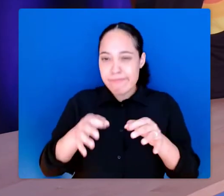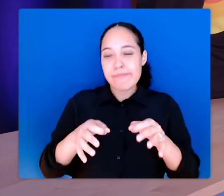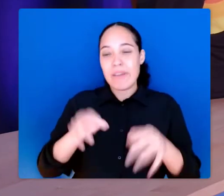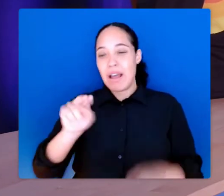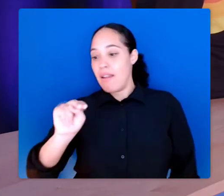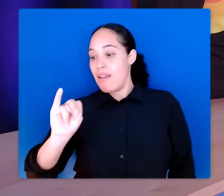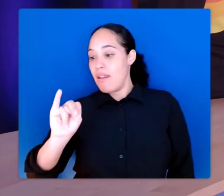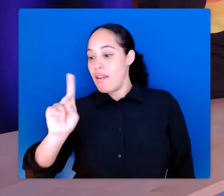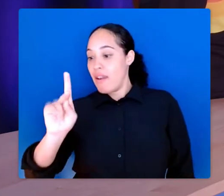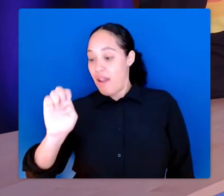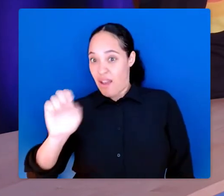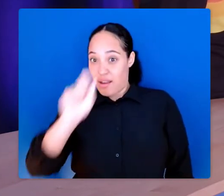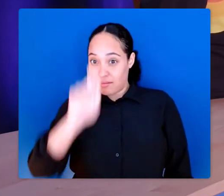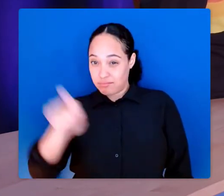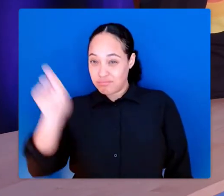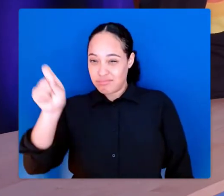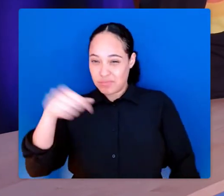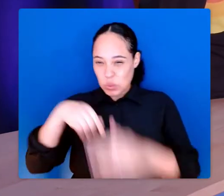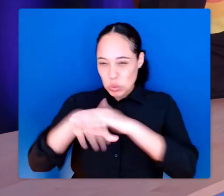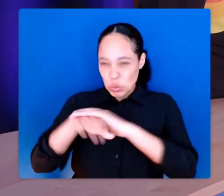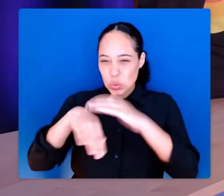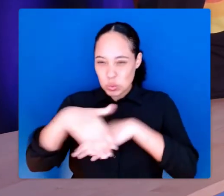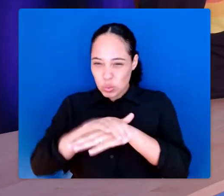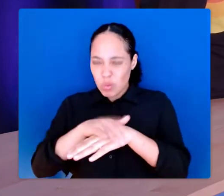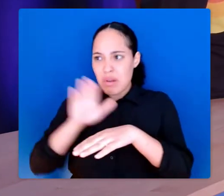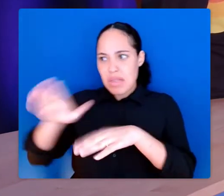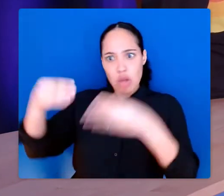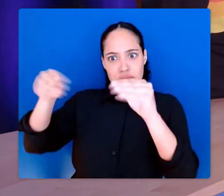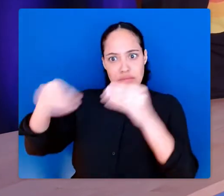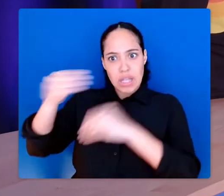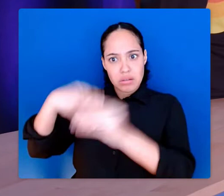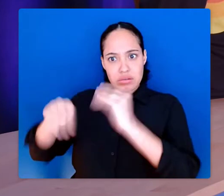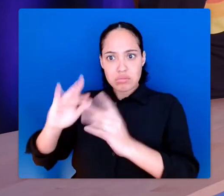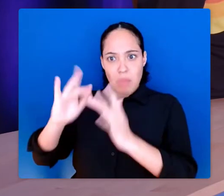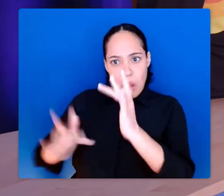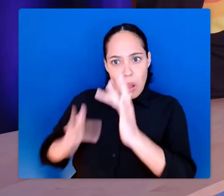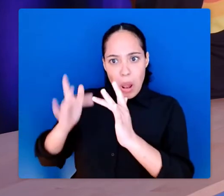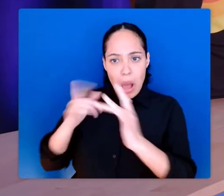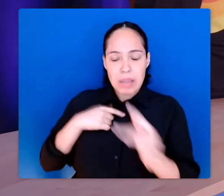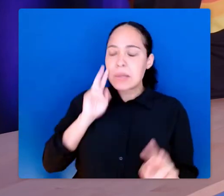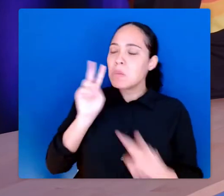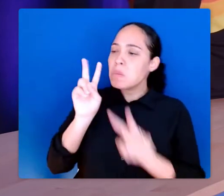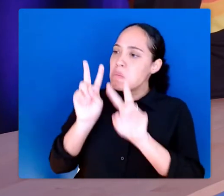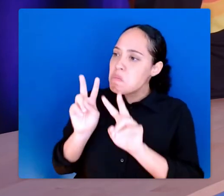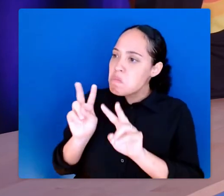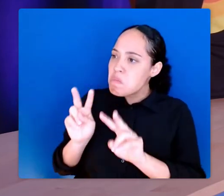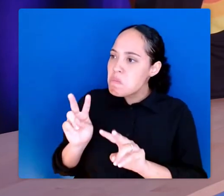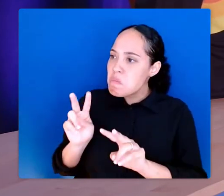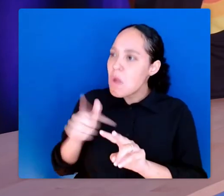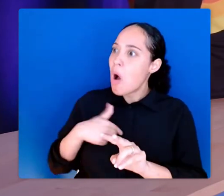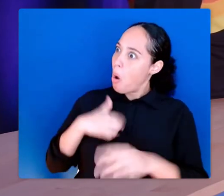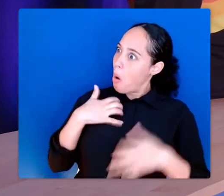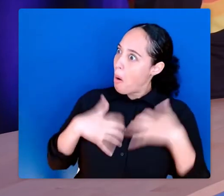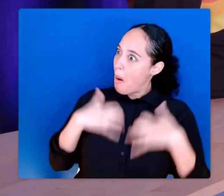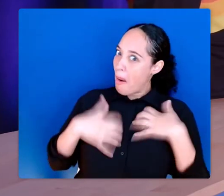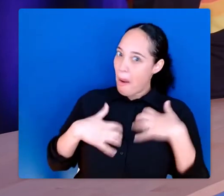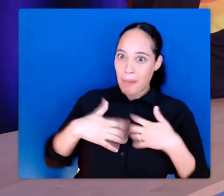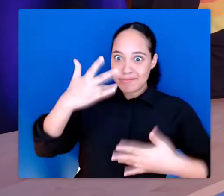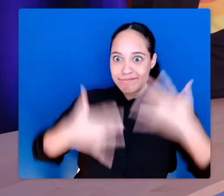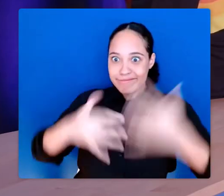we also use AI for those kind of neural language translations, neural voices while talking to them, so that they